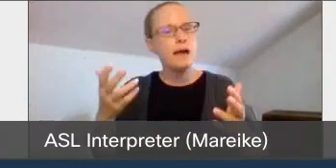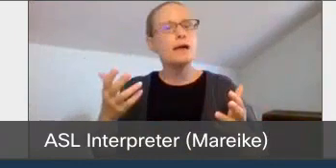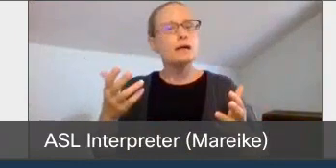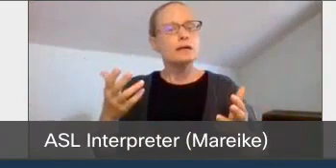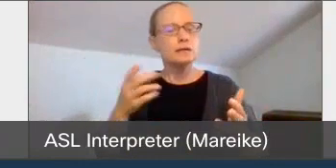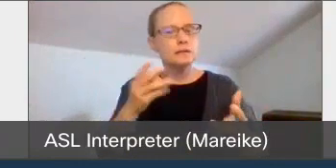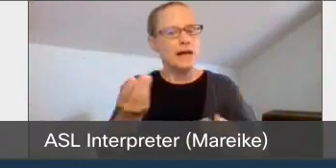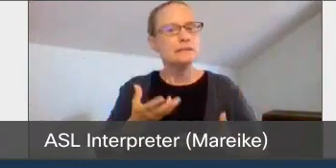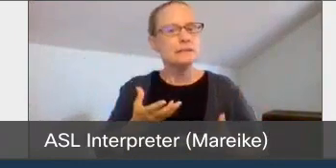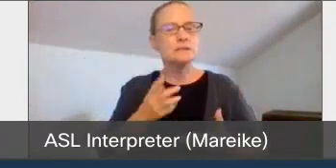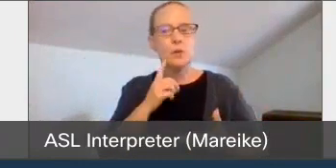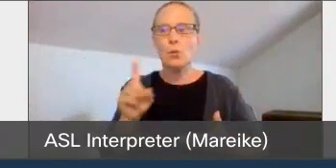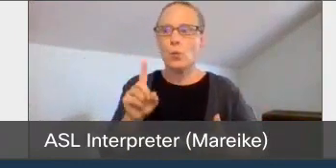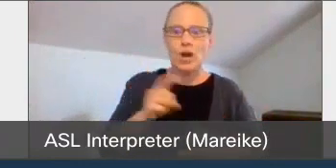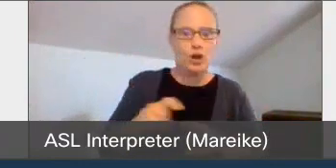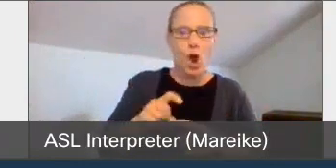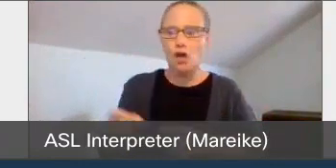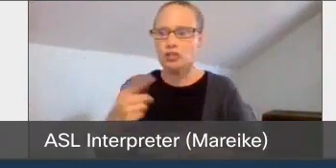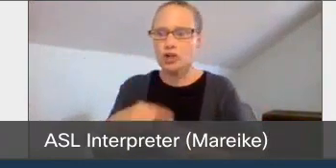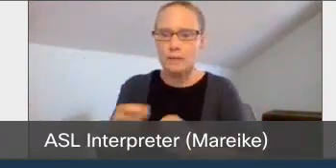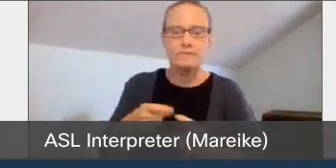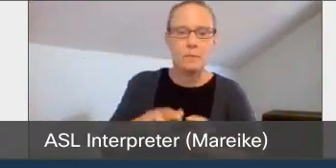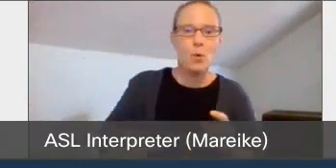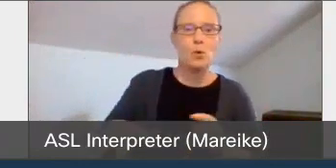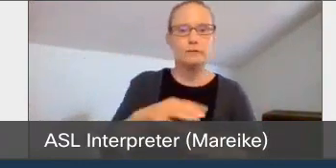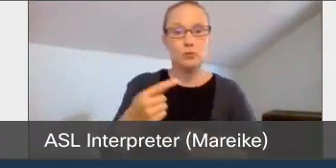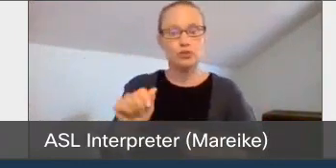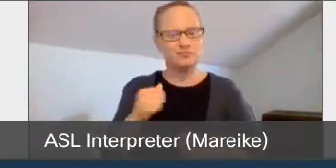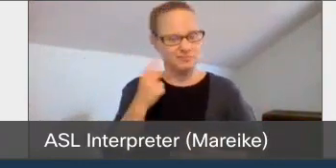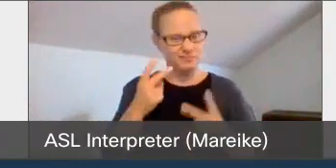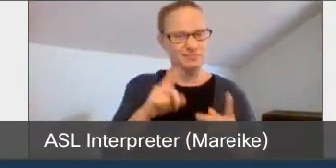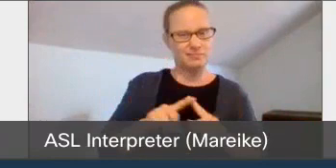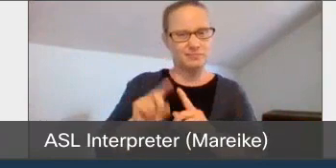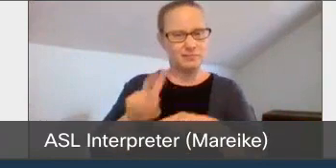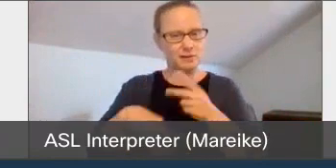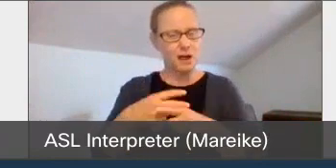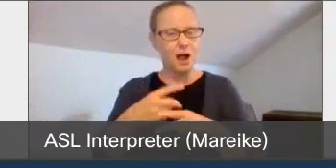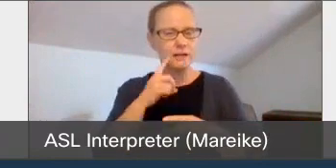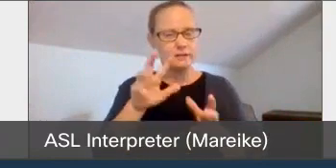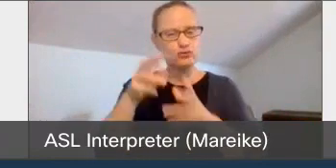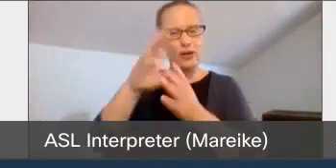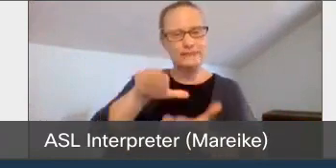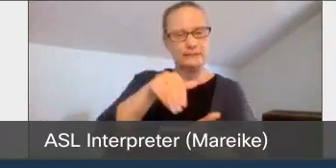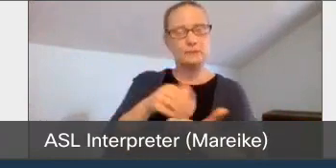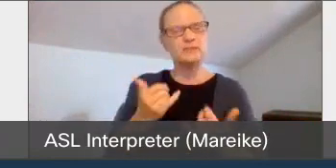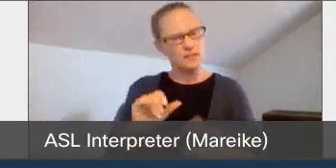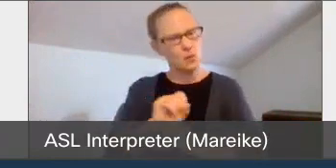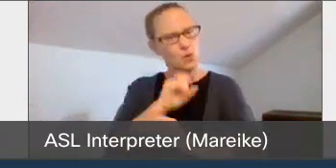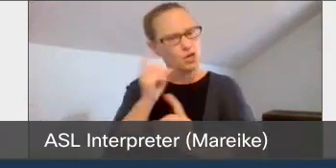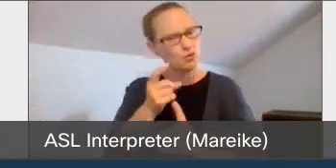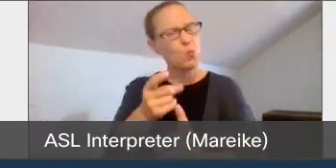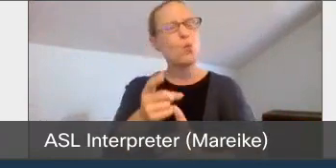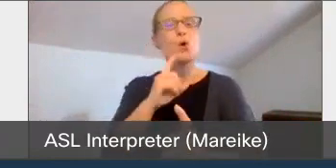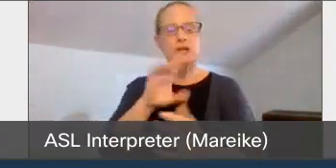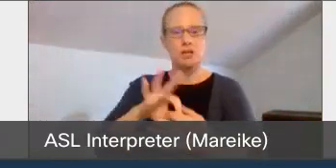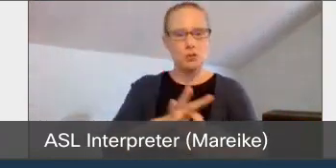and demand across the state. You'll see that we have different types of crisis centers. We're still working towards the